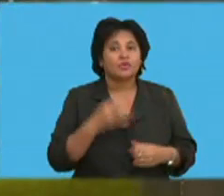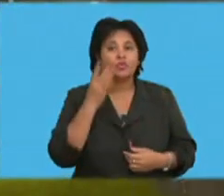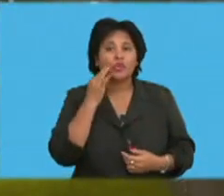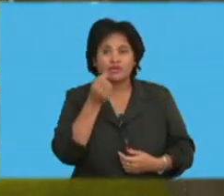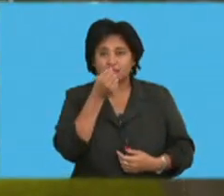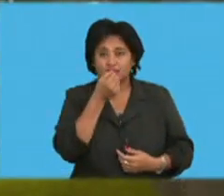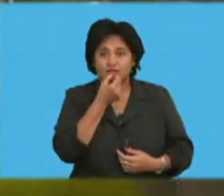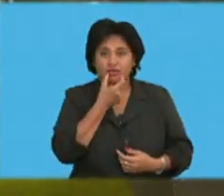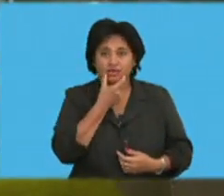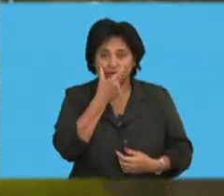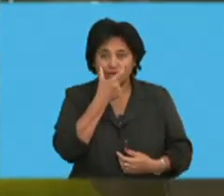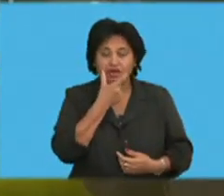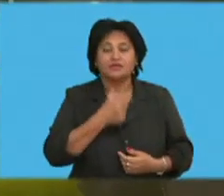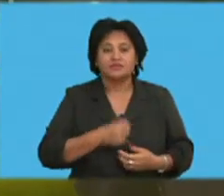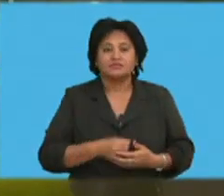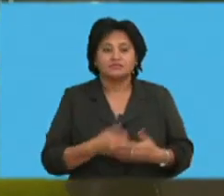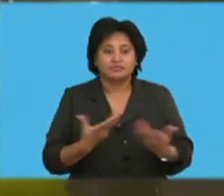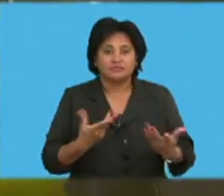1987,